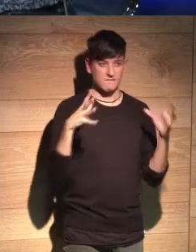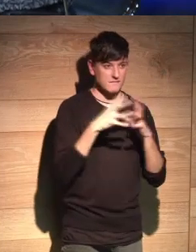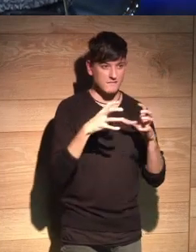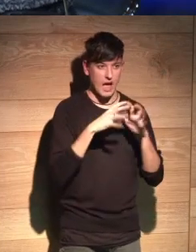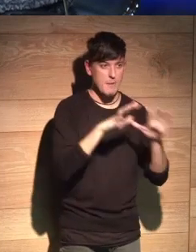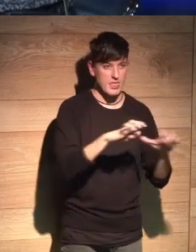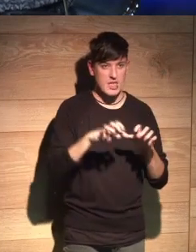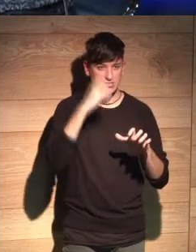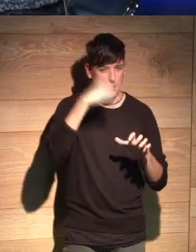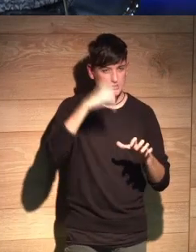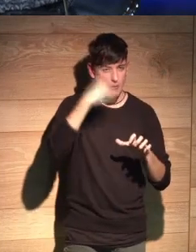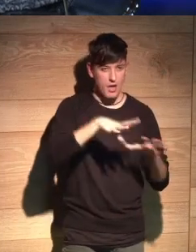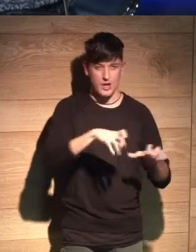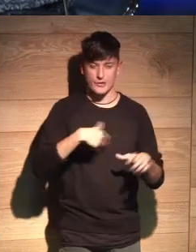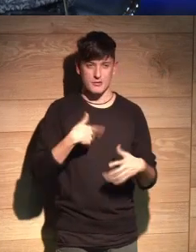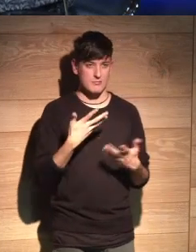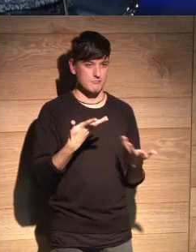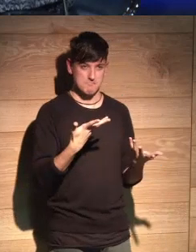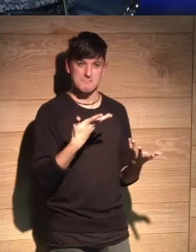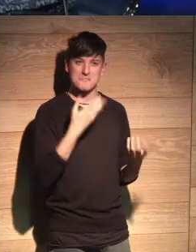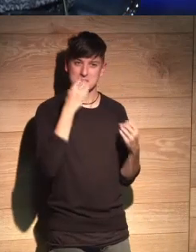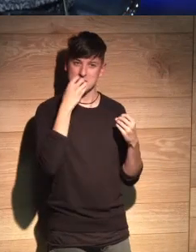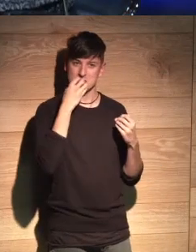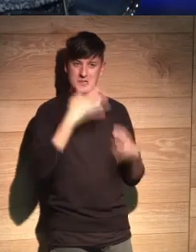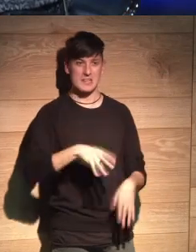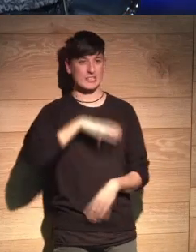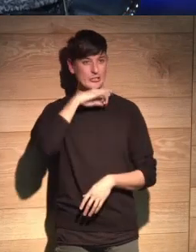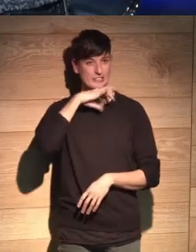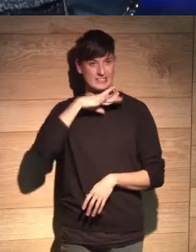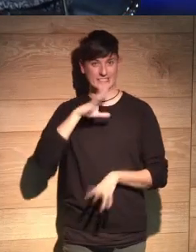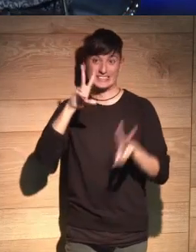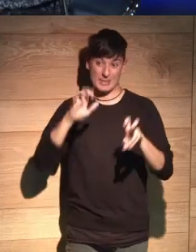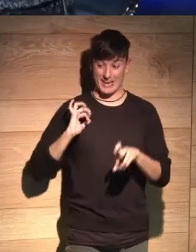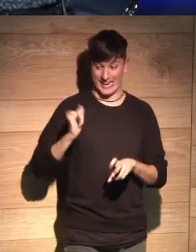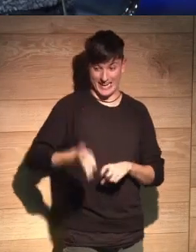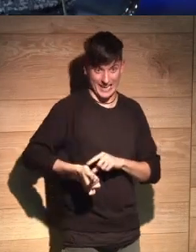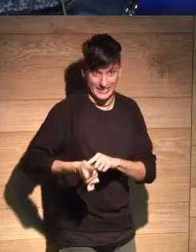wanted. This anxiety of learning and